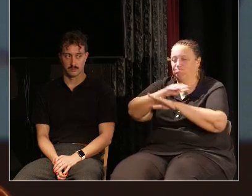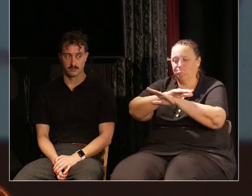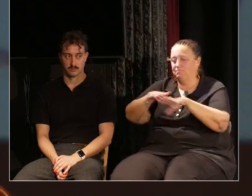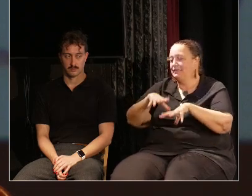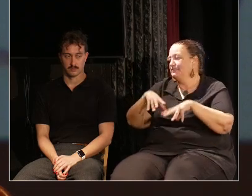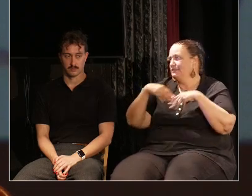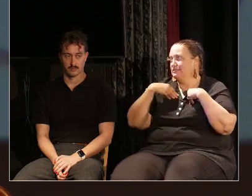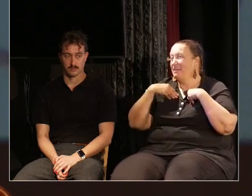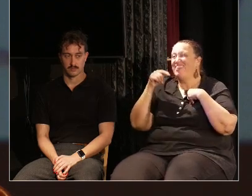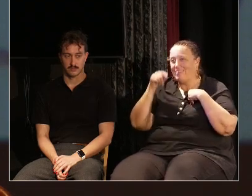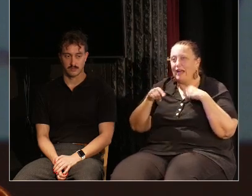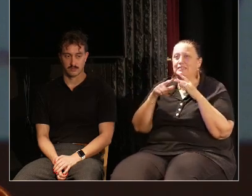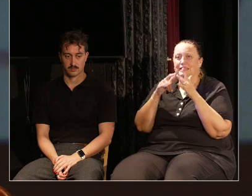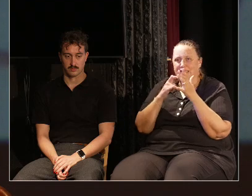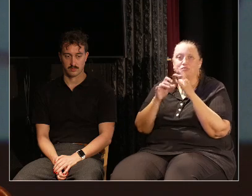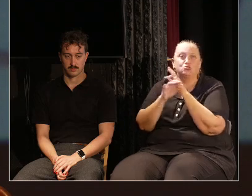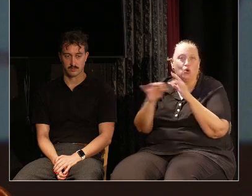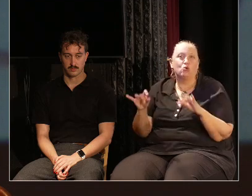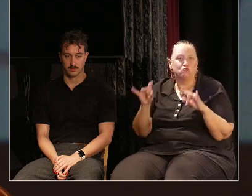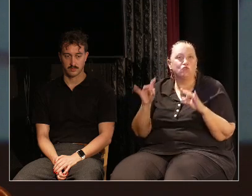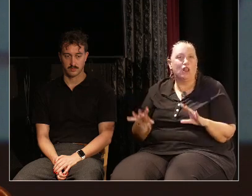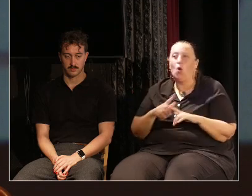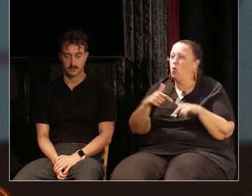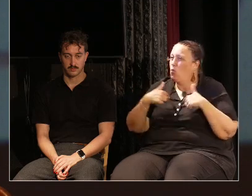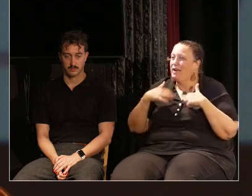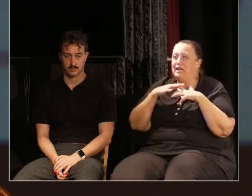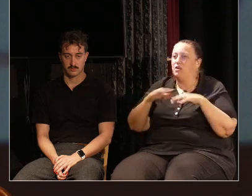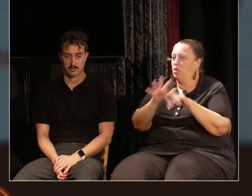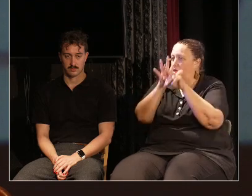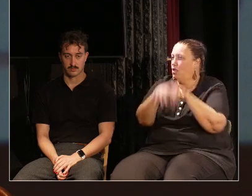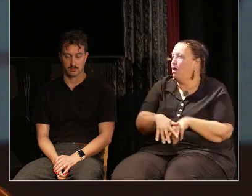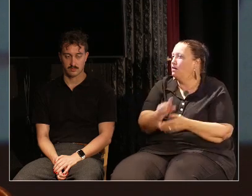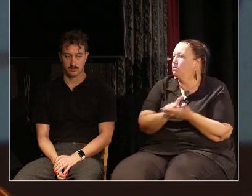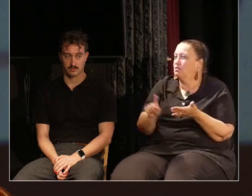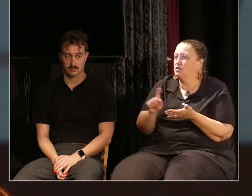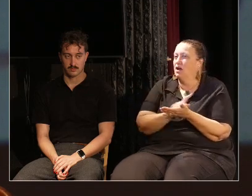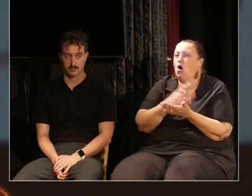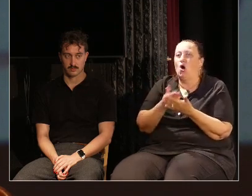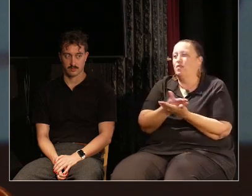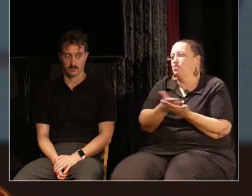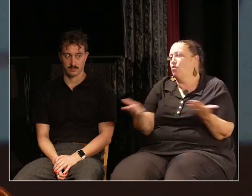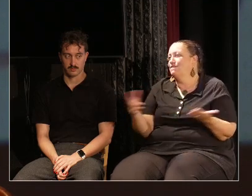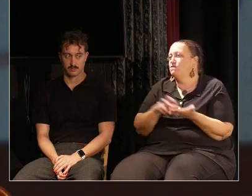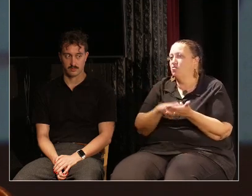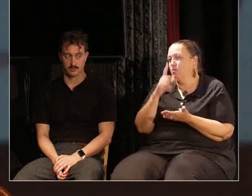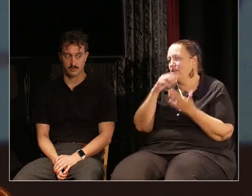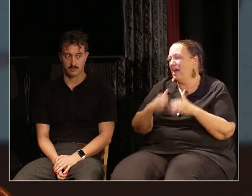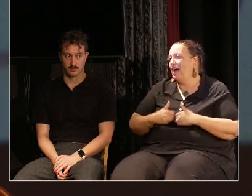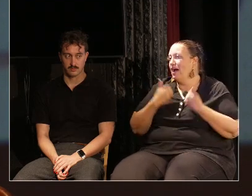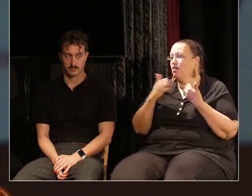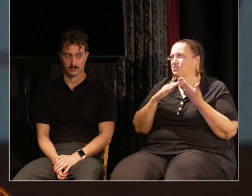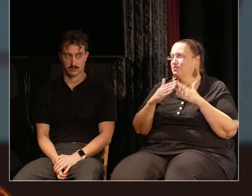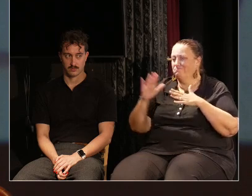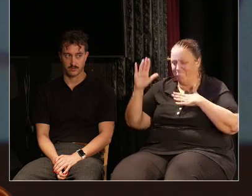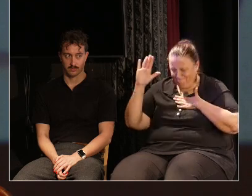country, that is not Australia, that is not how we treat vulnerable people in our community. So that's a really firm commitment as